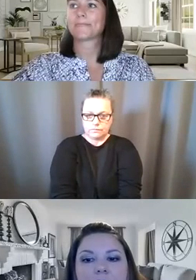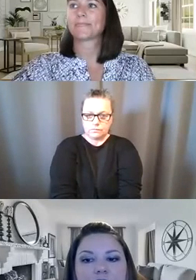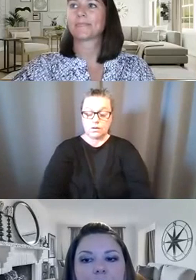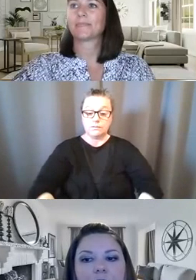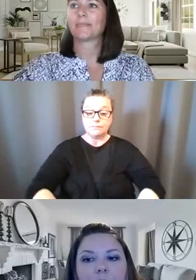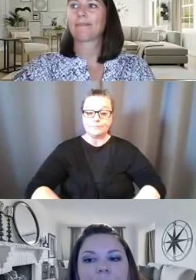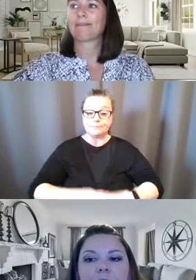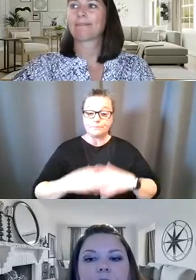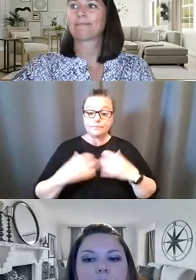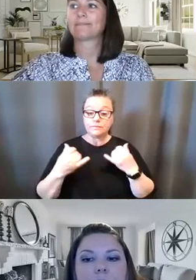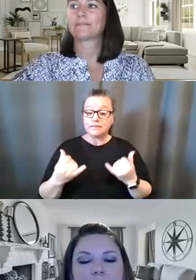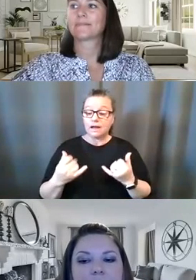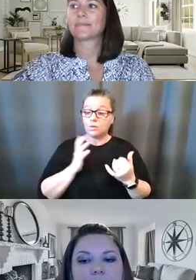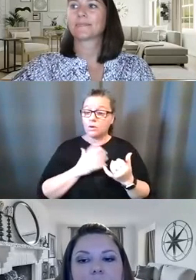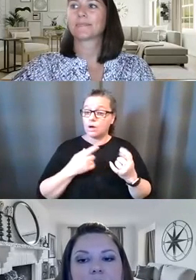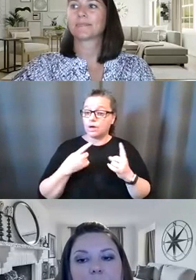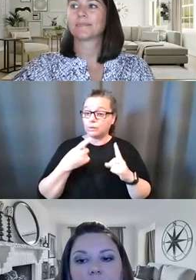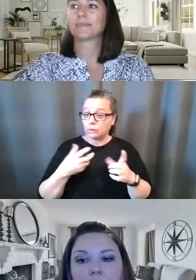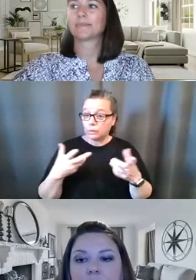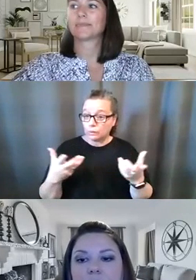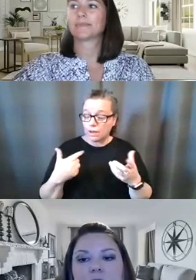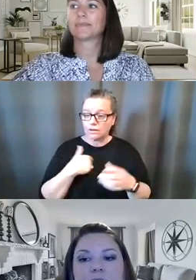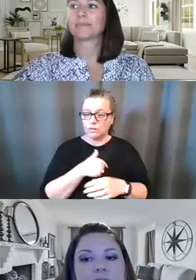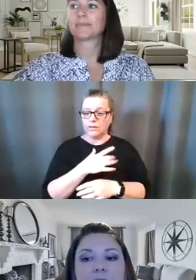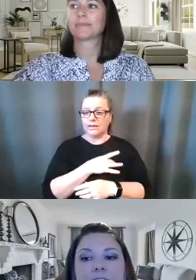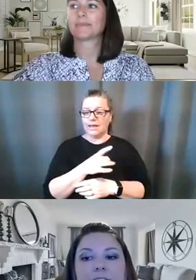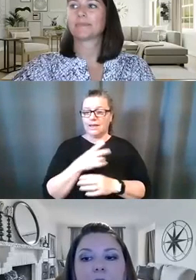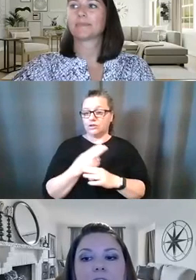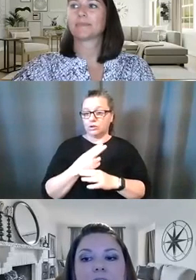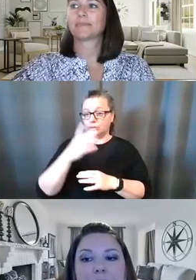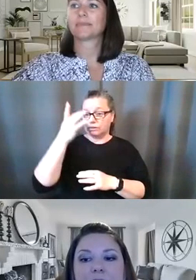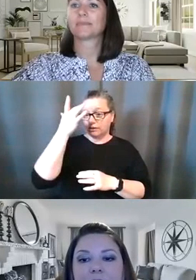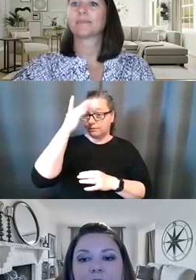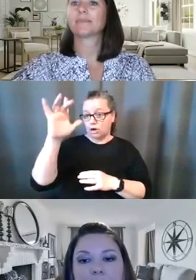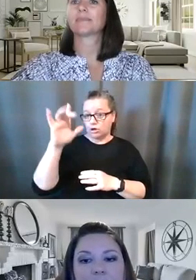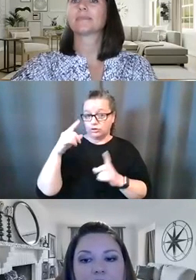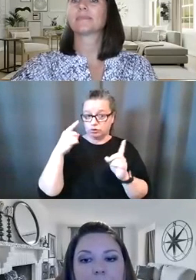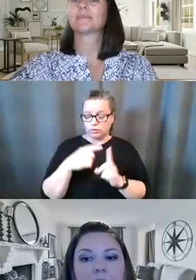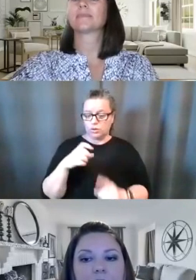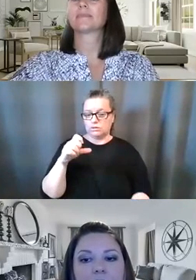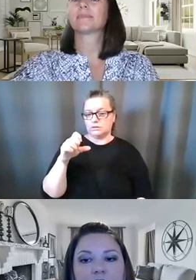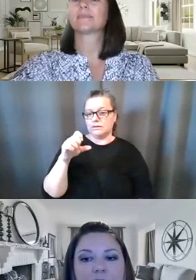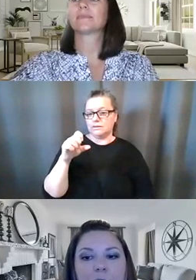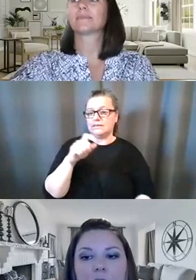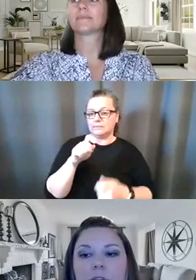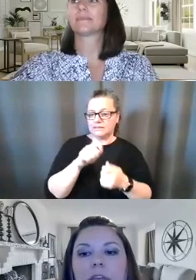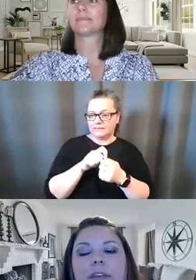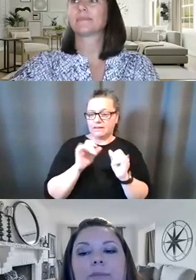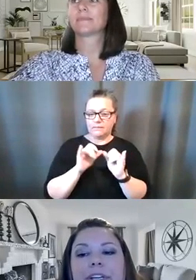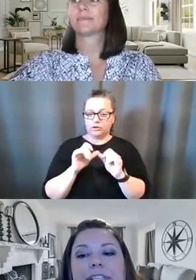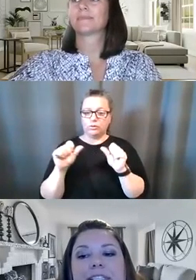Now, what should our goal be? We like to use SMART goals. This stands for specific, measurable,